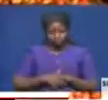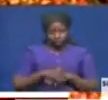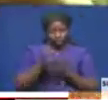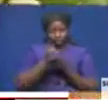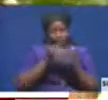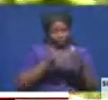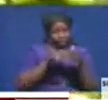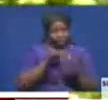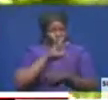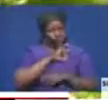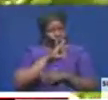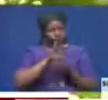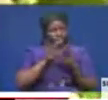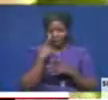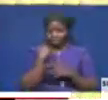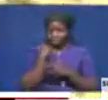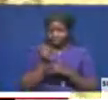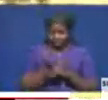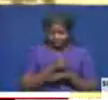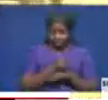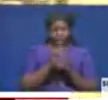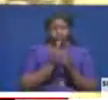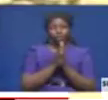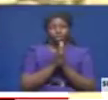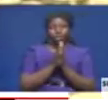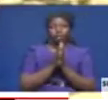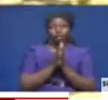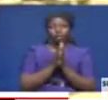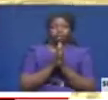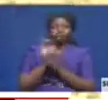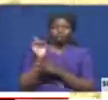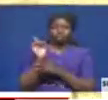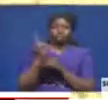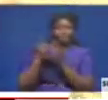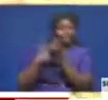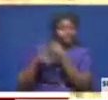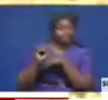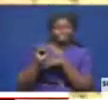from their produce in recent months, with a bag of high-grade cherry beans trading at as much